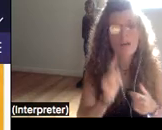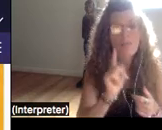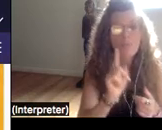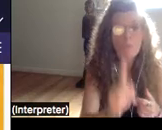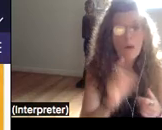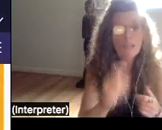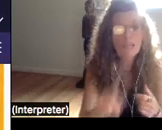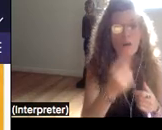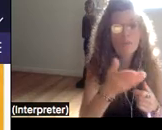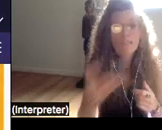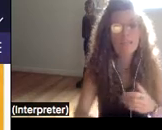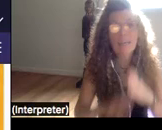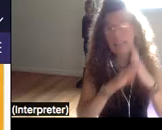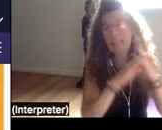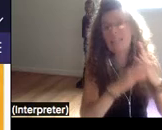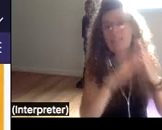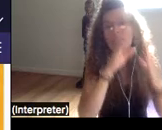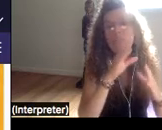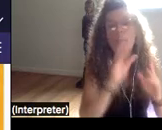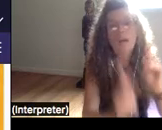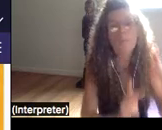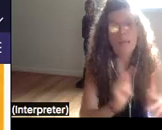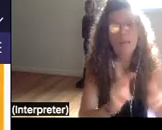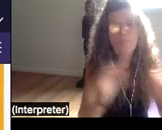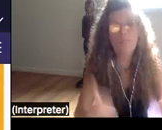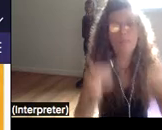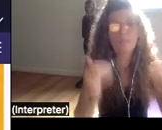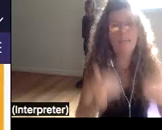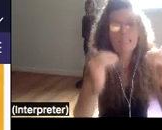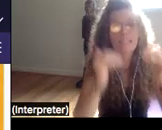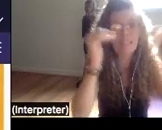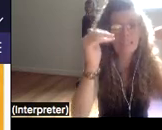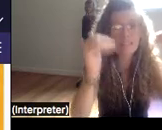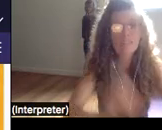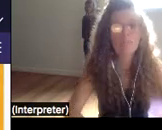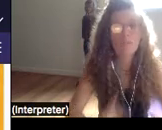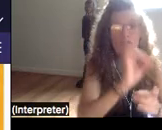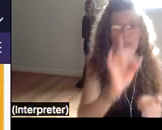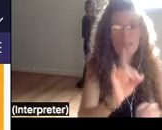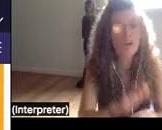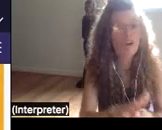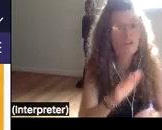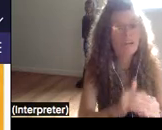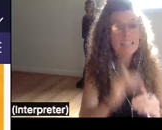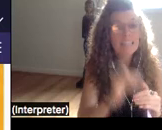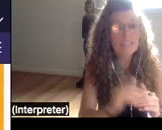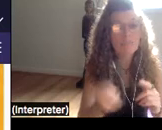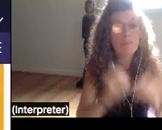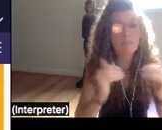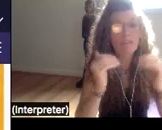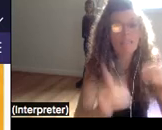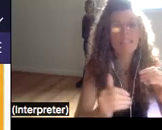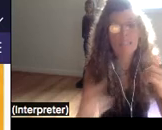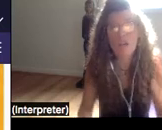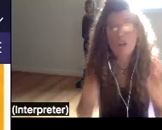life. The one and only thing that hinders man from advancing spiritually, or at least